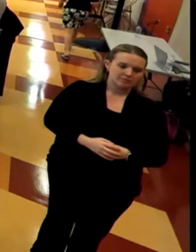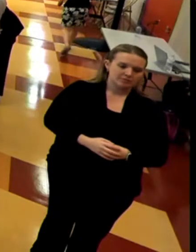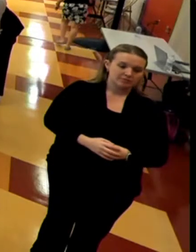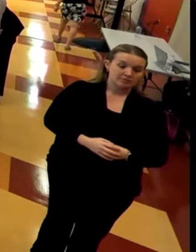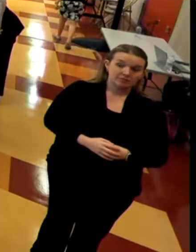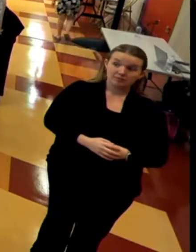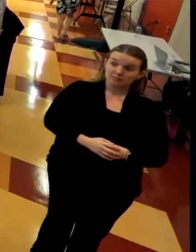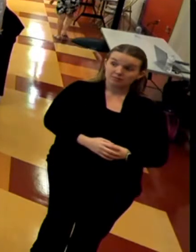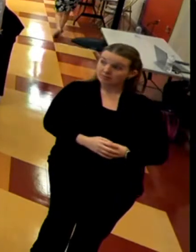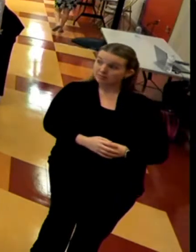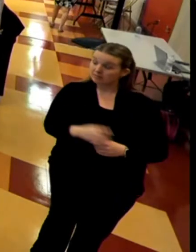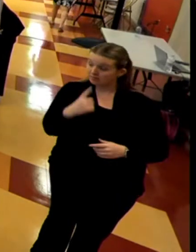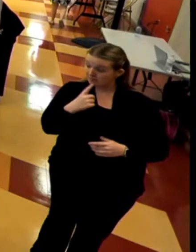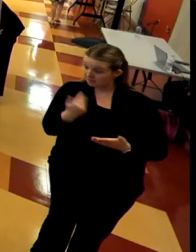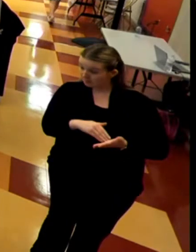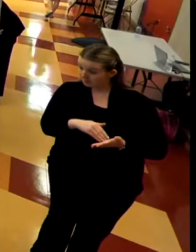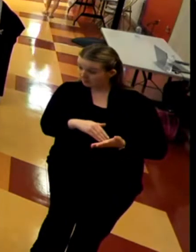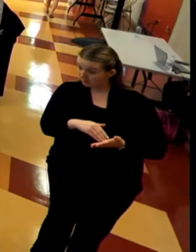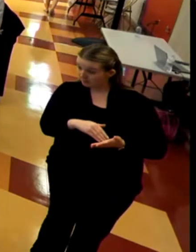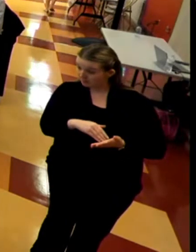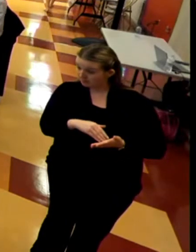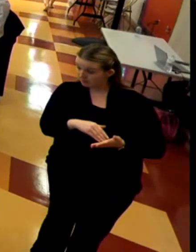here. I'm sorry, say that one more time.